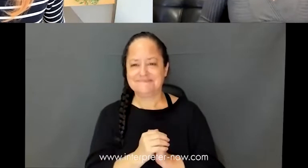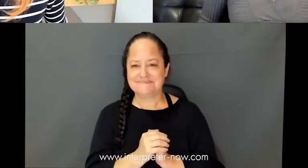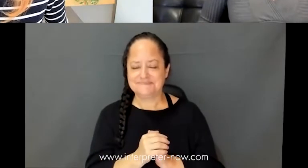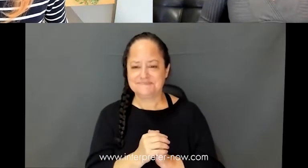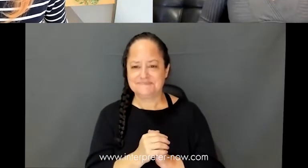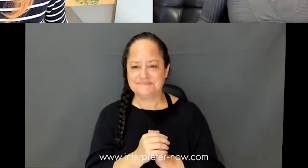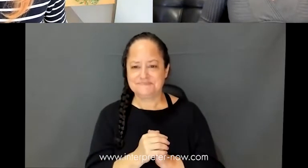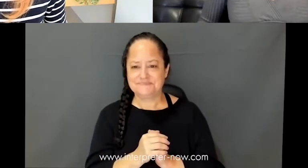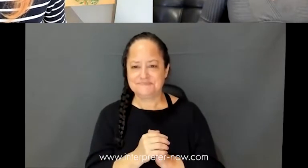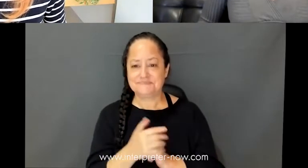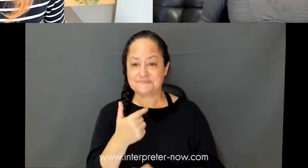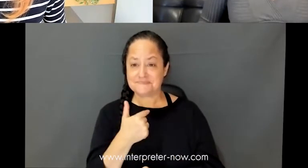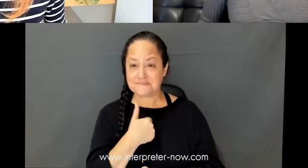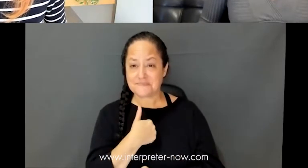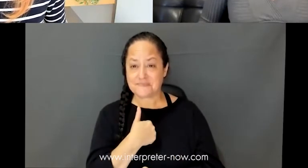So